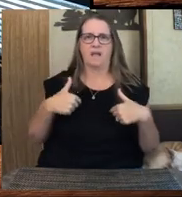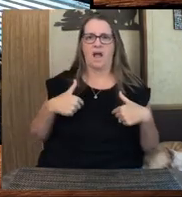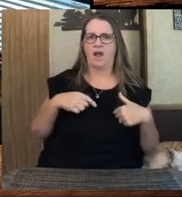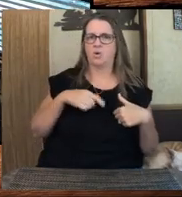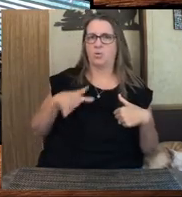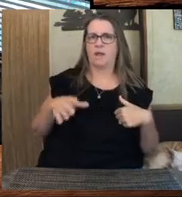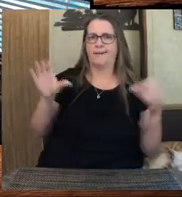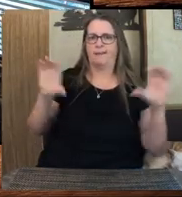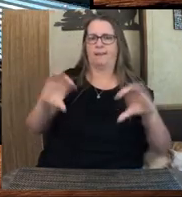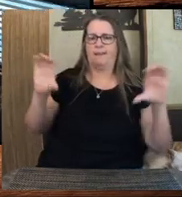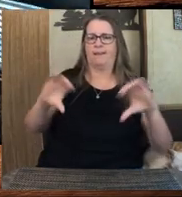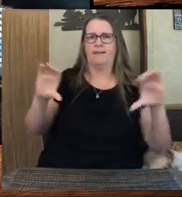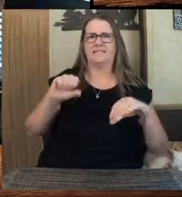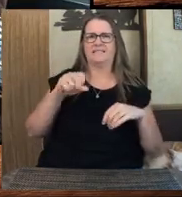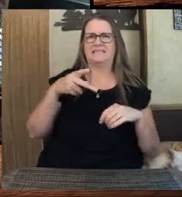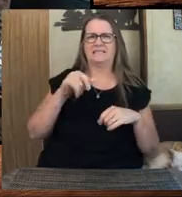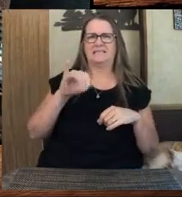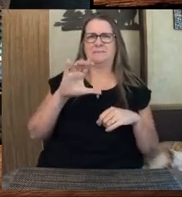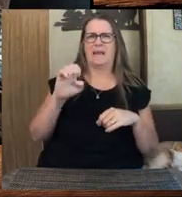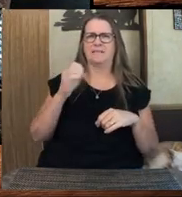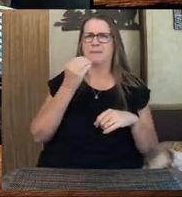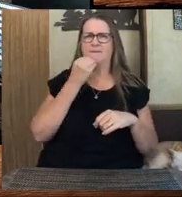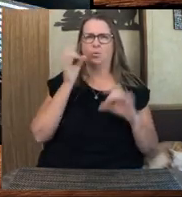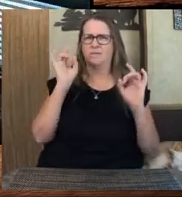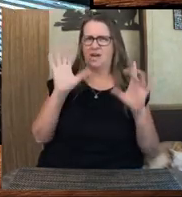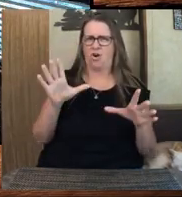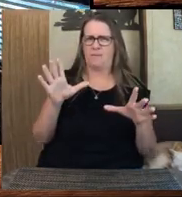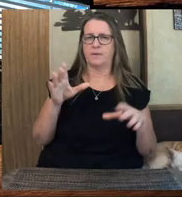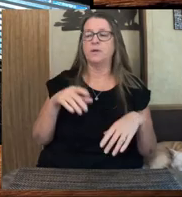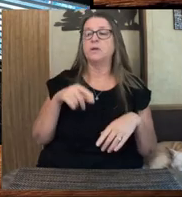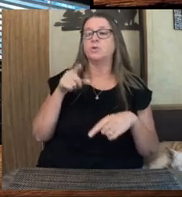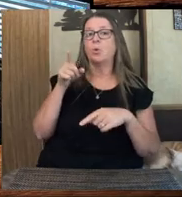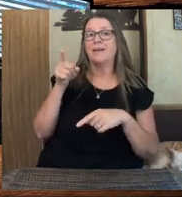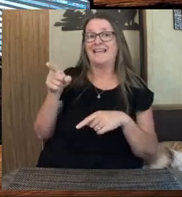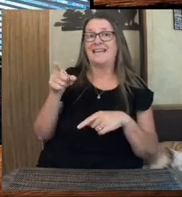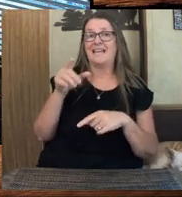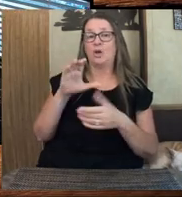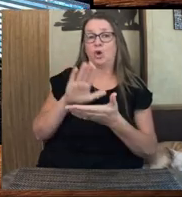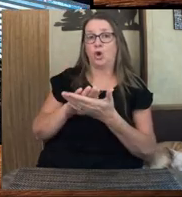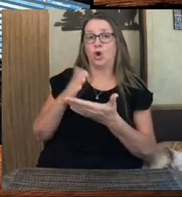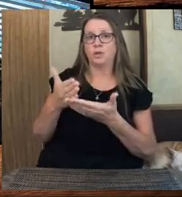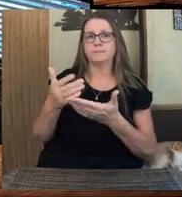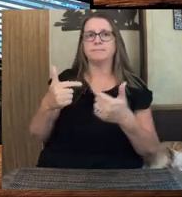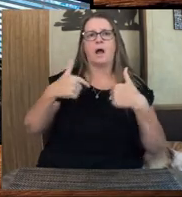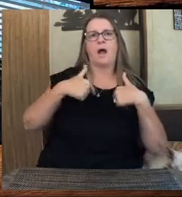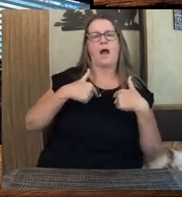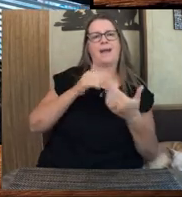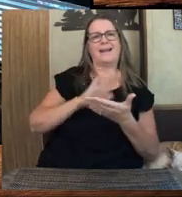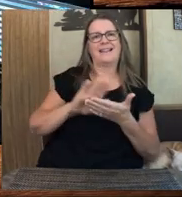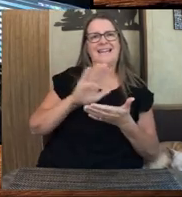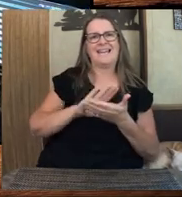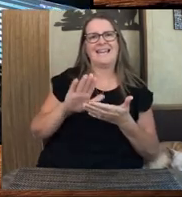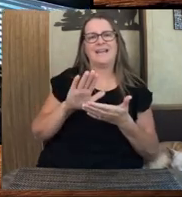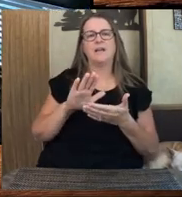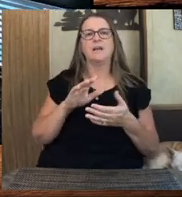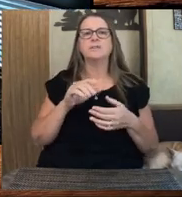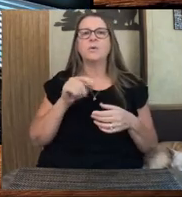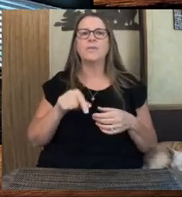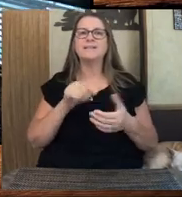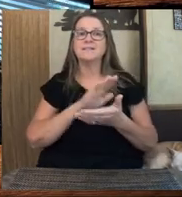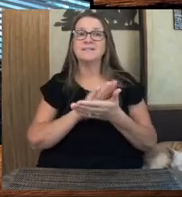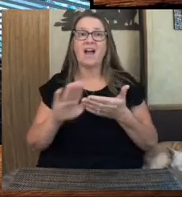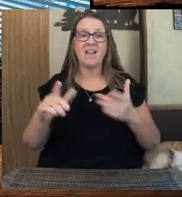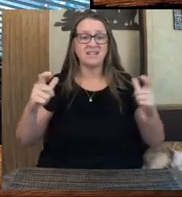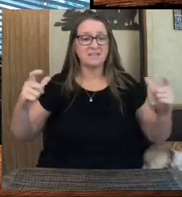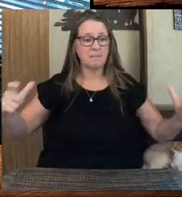because I don't like to use any spices or anything, and my food is terrible. So Tony does all the cooking and I do the cleaning.